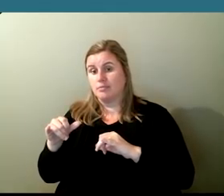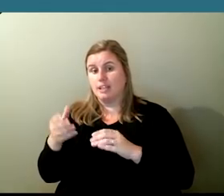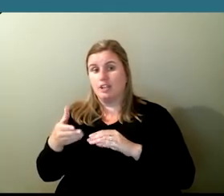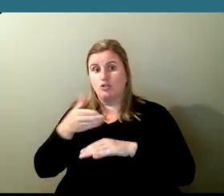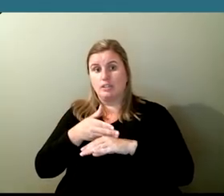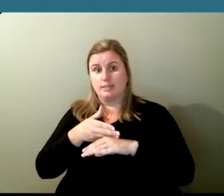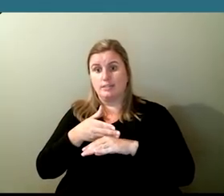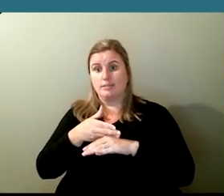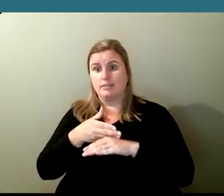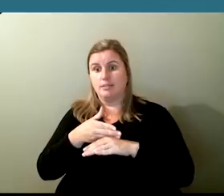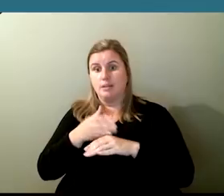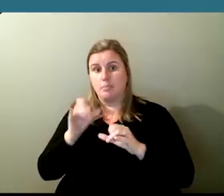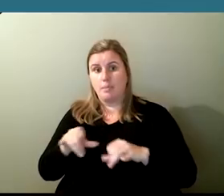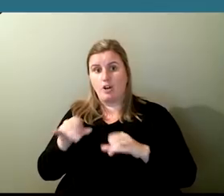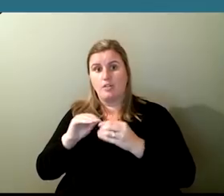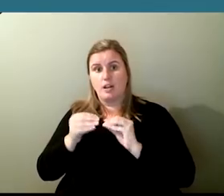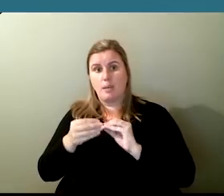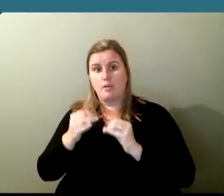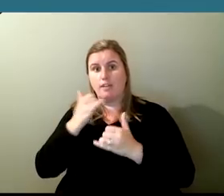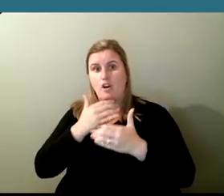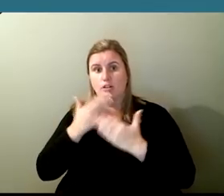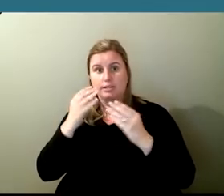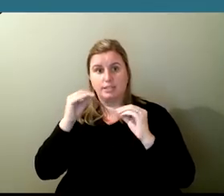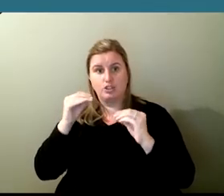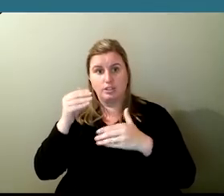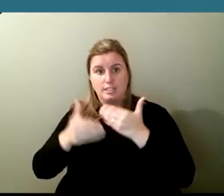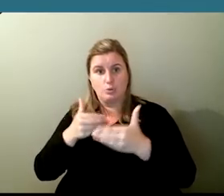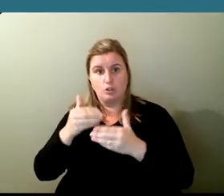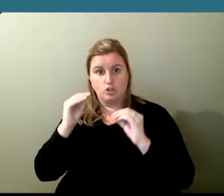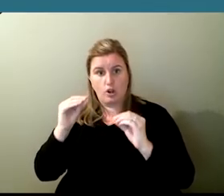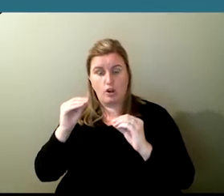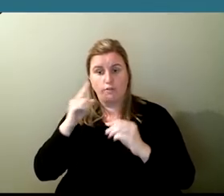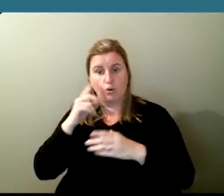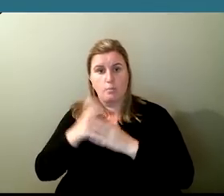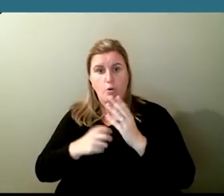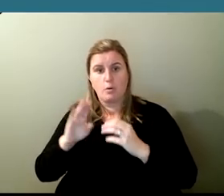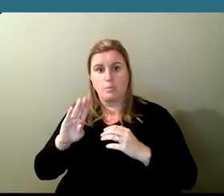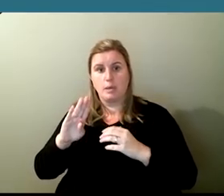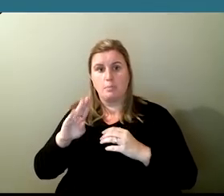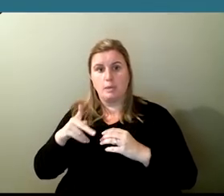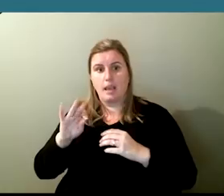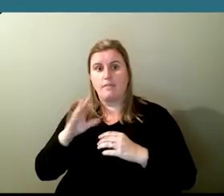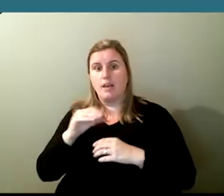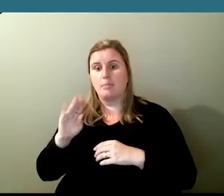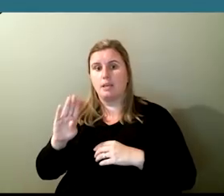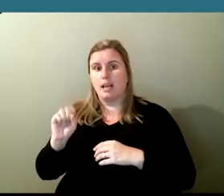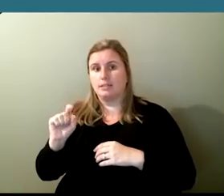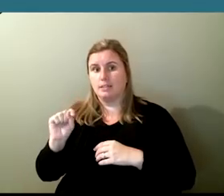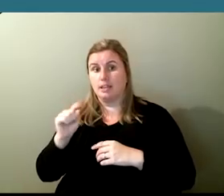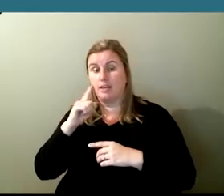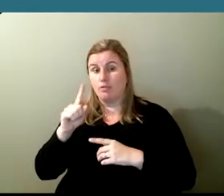increasing pattern in the number of errorless teaching sequences taught for both BPF and BST. And